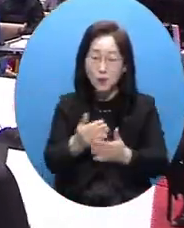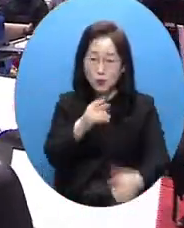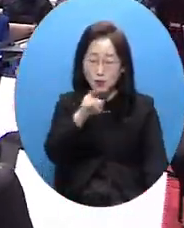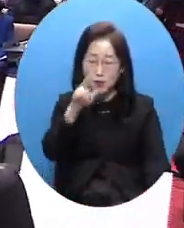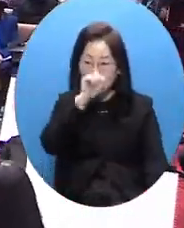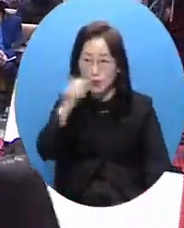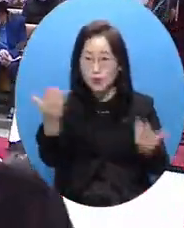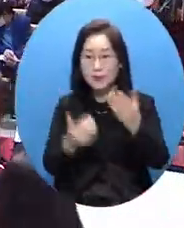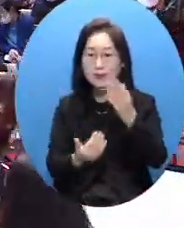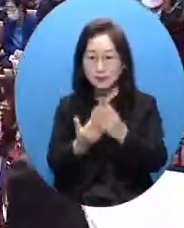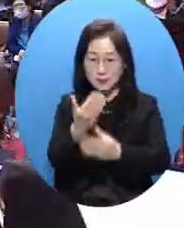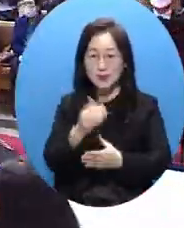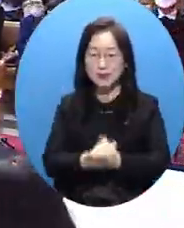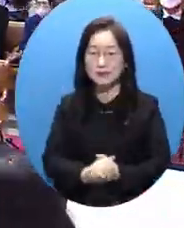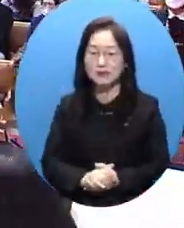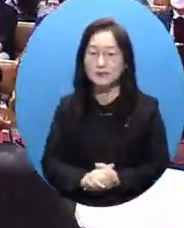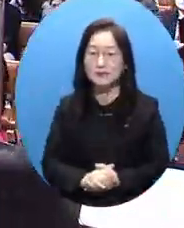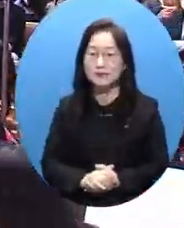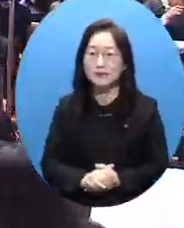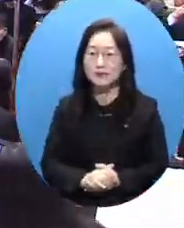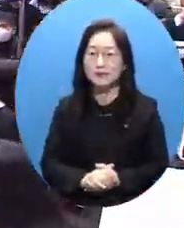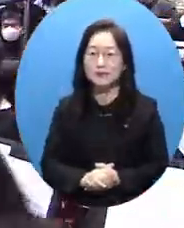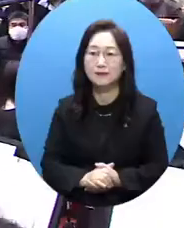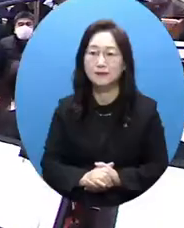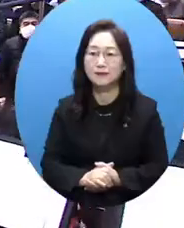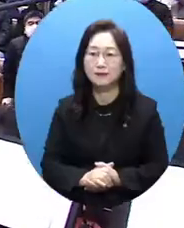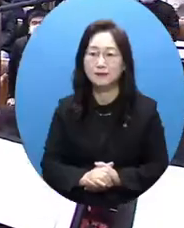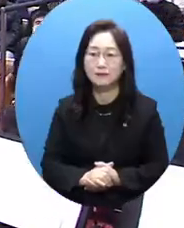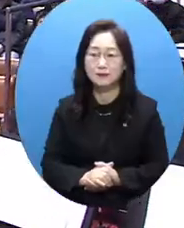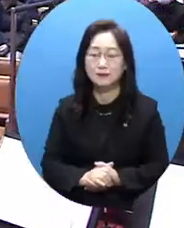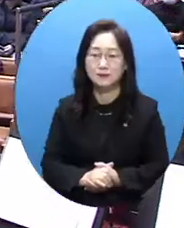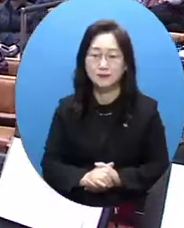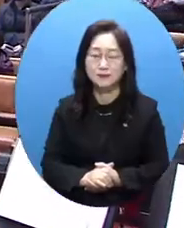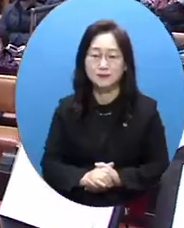good things will happen to each one of us today